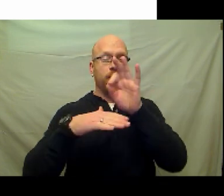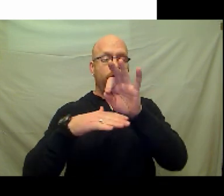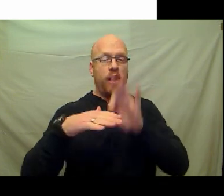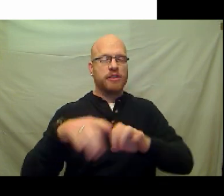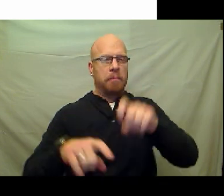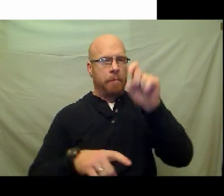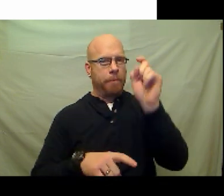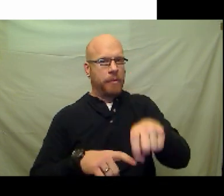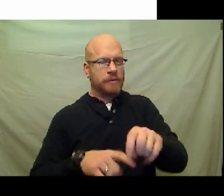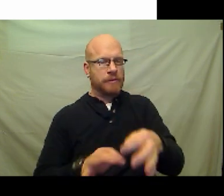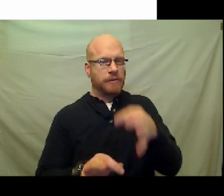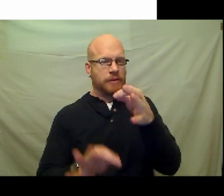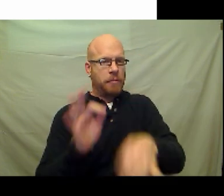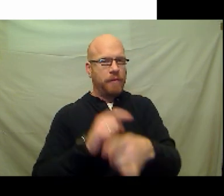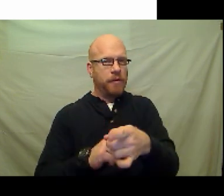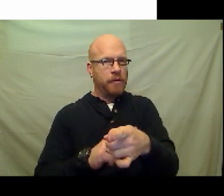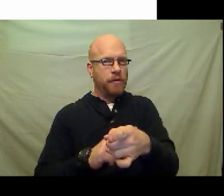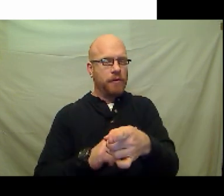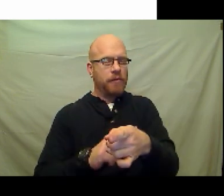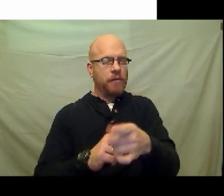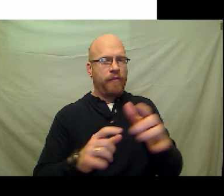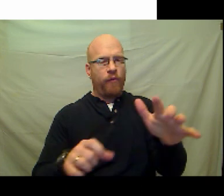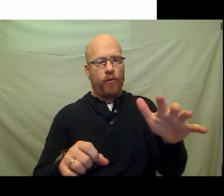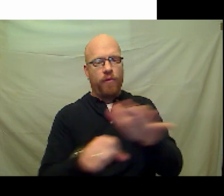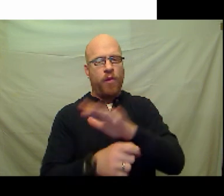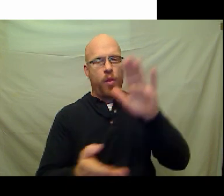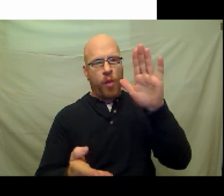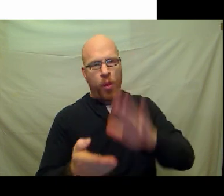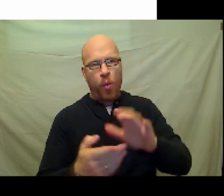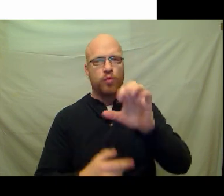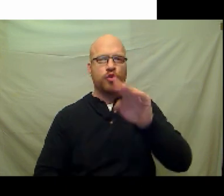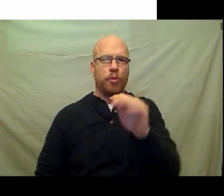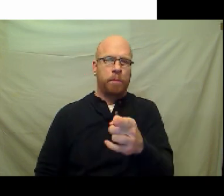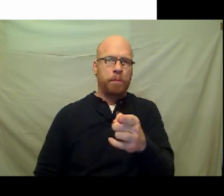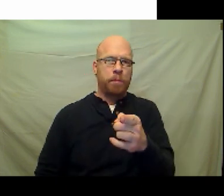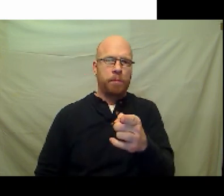Well, first thing, our fraction isn't fully reduced.